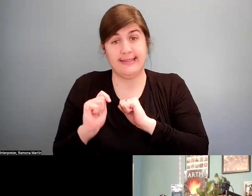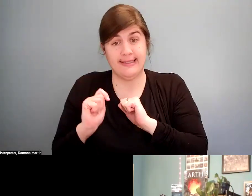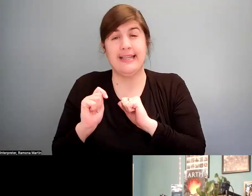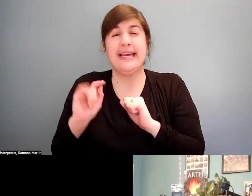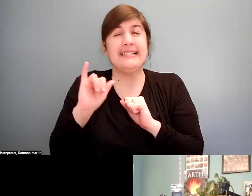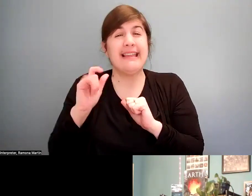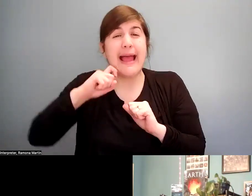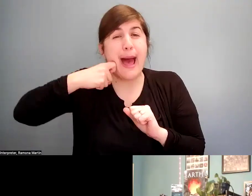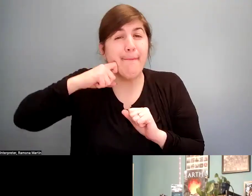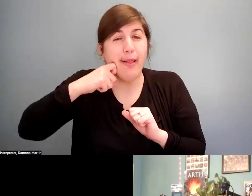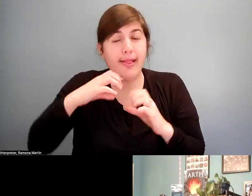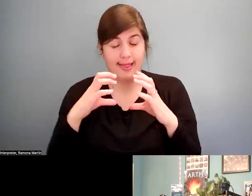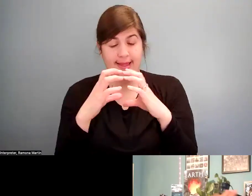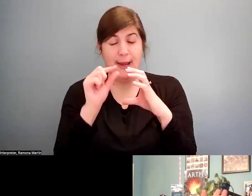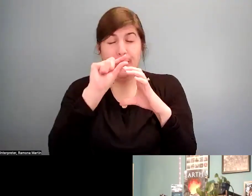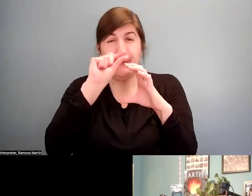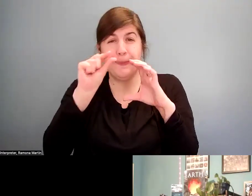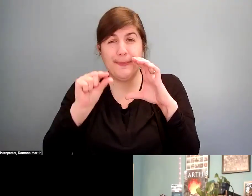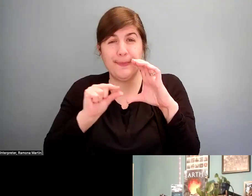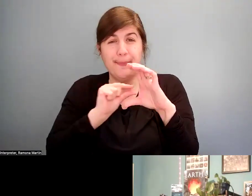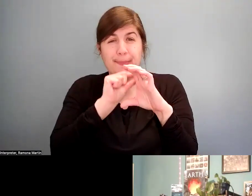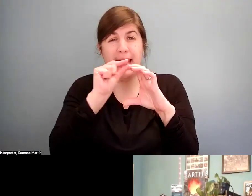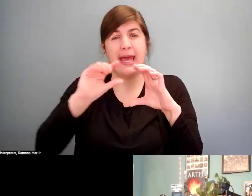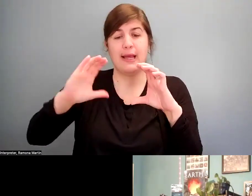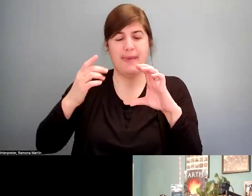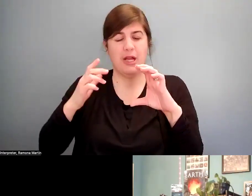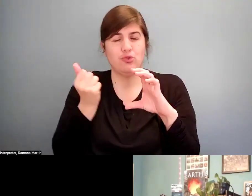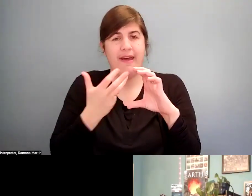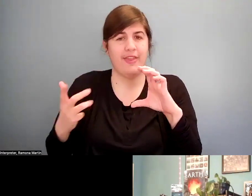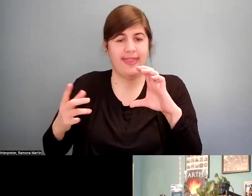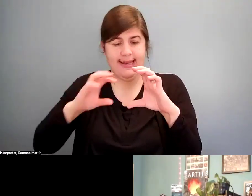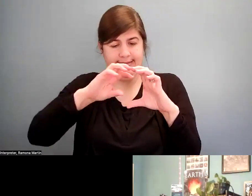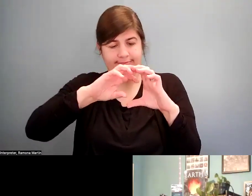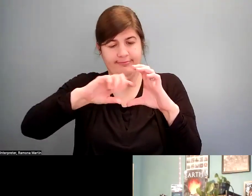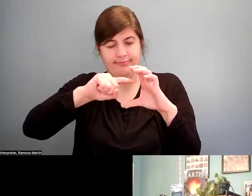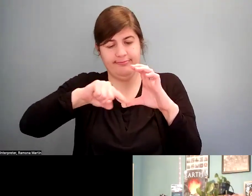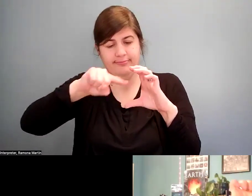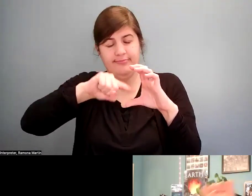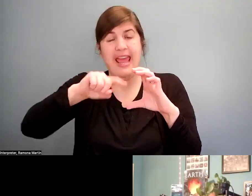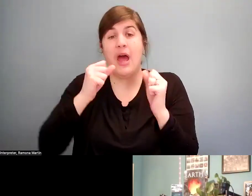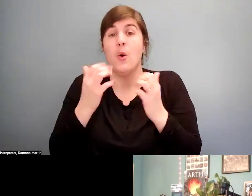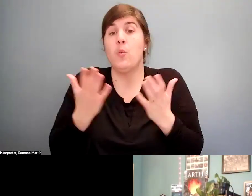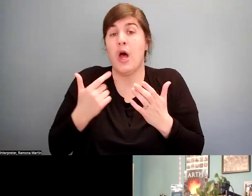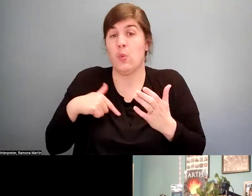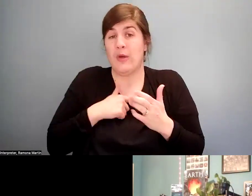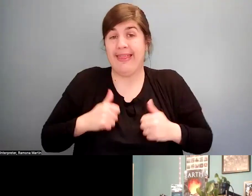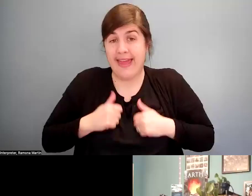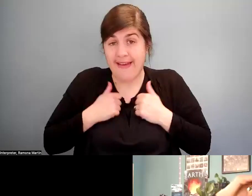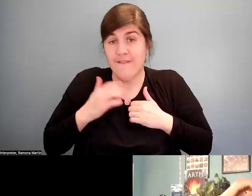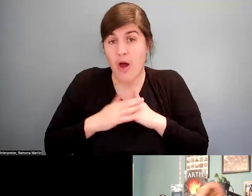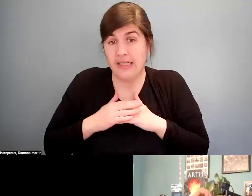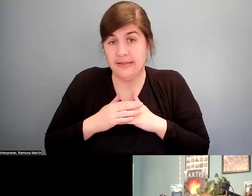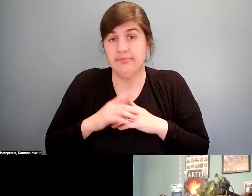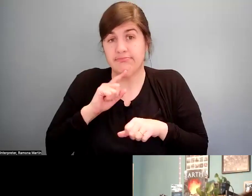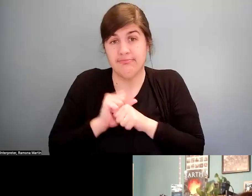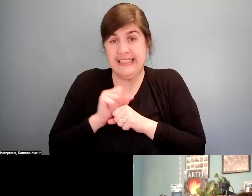apple. It's so, so thin compared to everything else that's underneath. So what we live on is literally that skin of the apple. If we